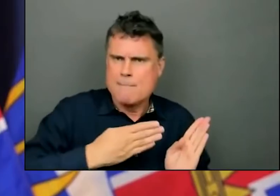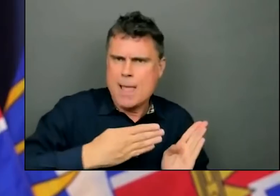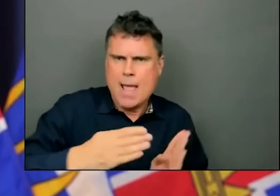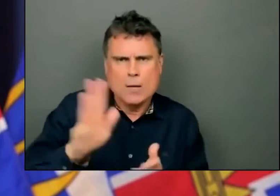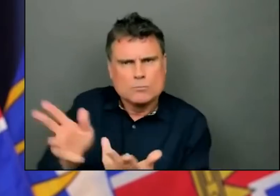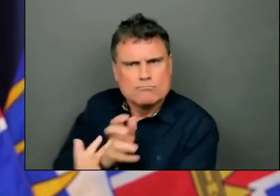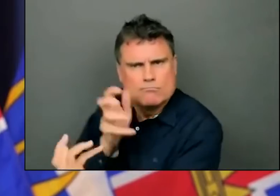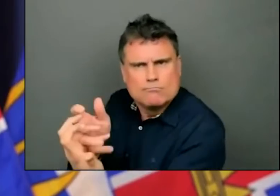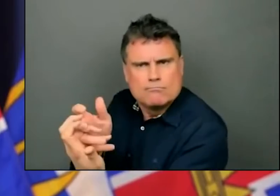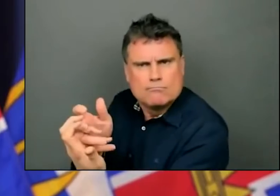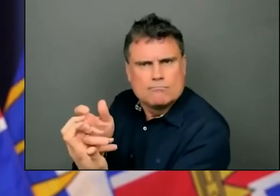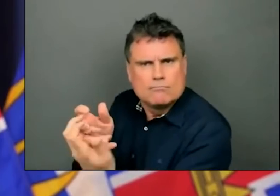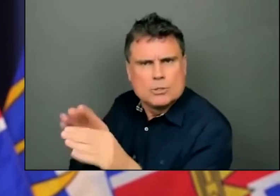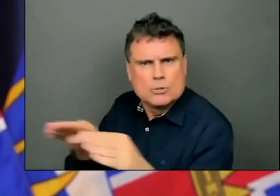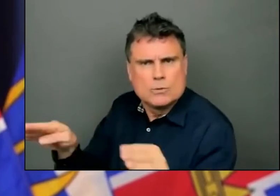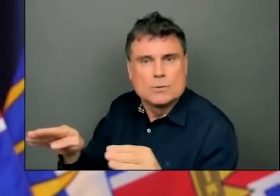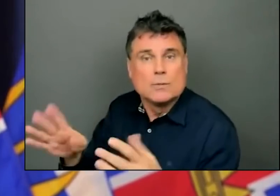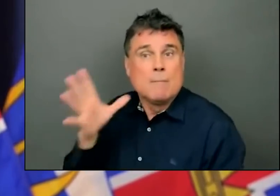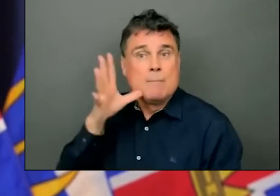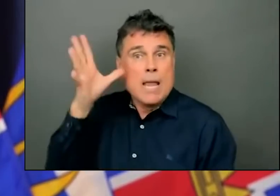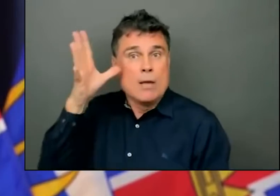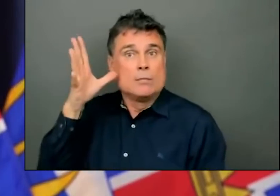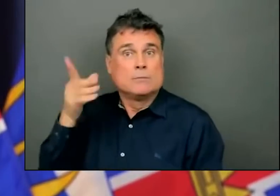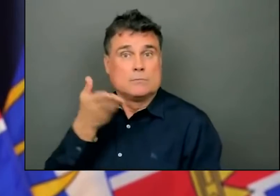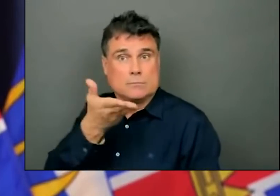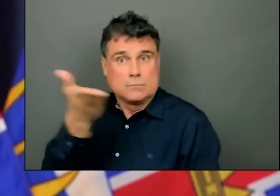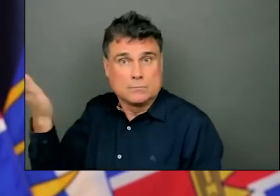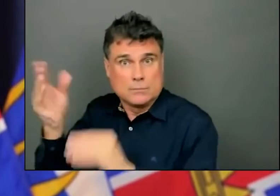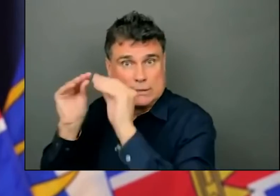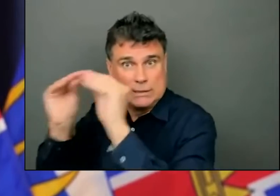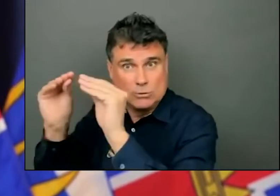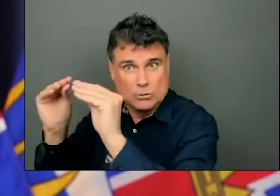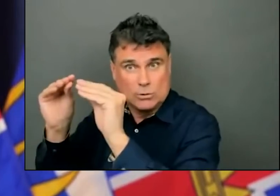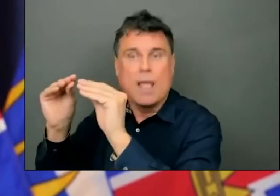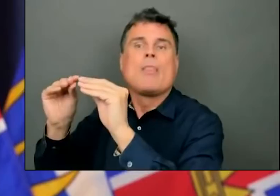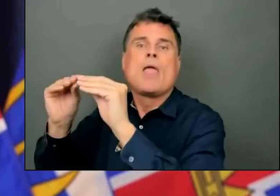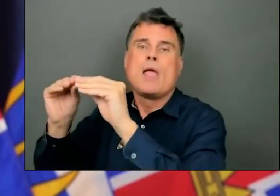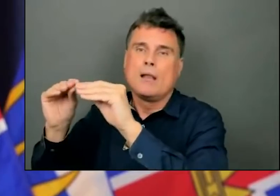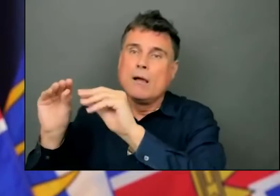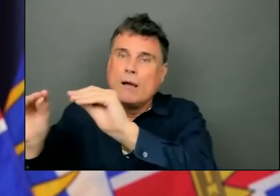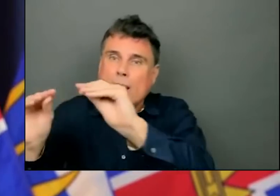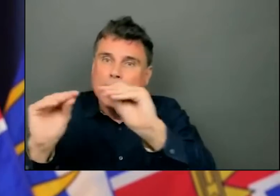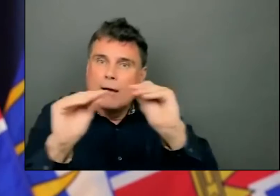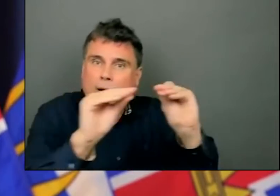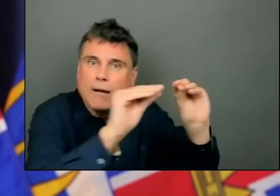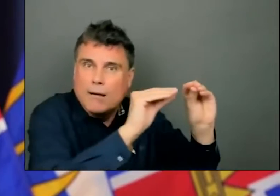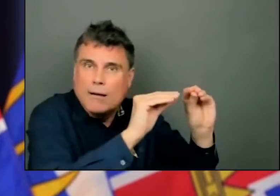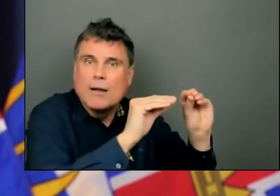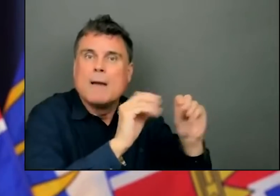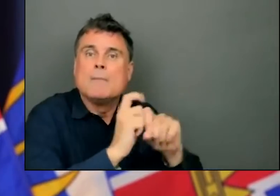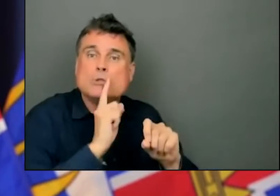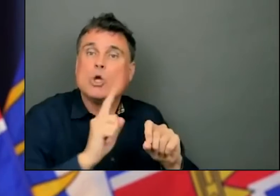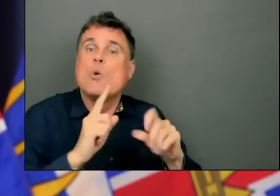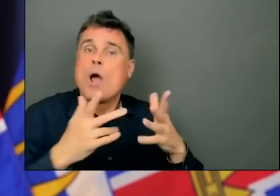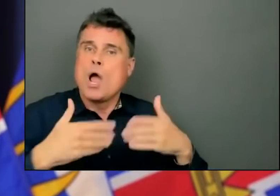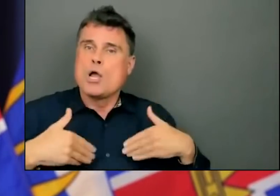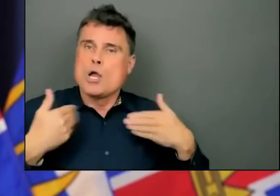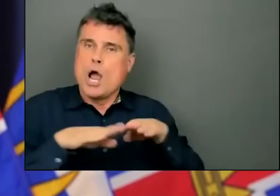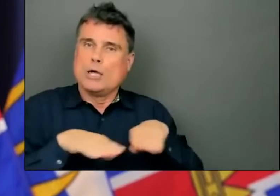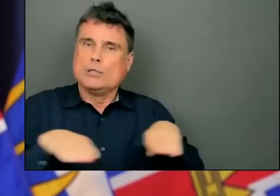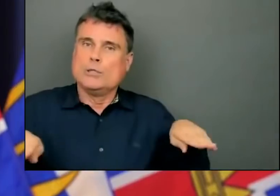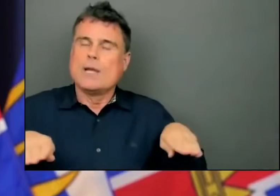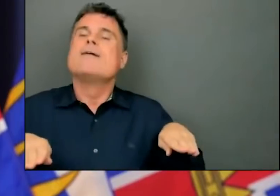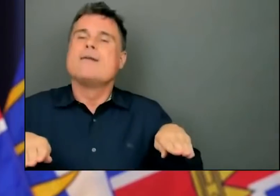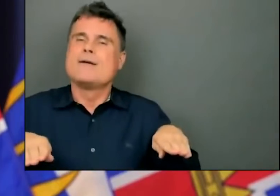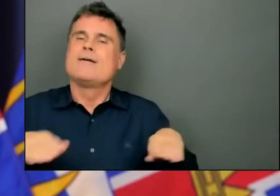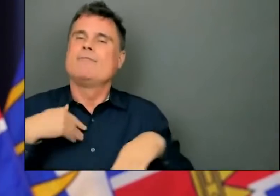family, a community at a time, to make sure that we're providing those opportunities for all young people to get vaccinated. And I mentioned